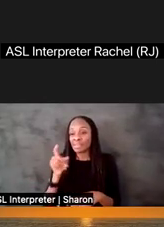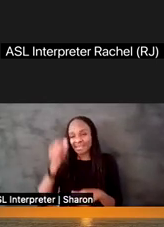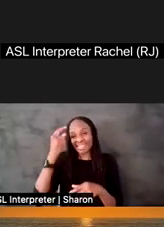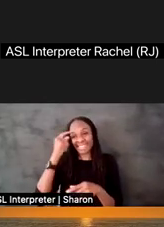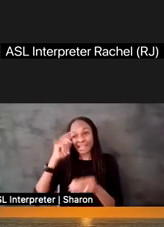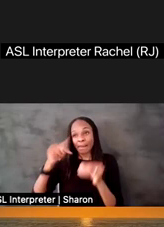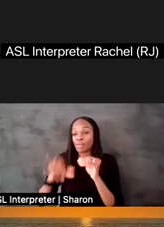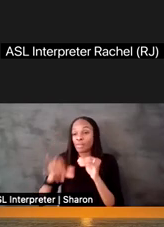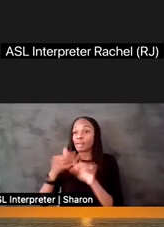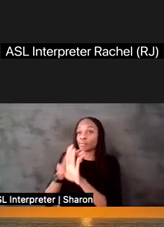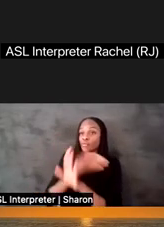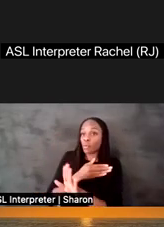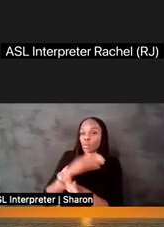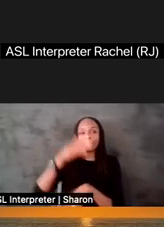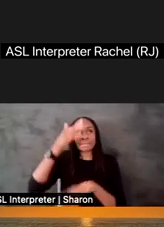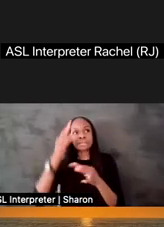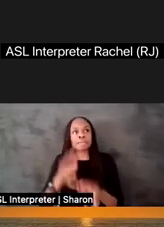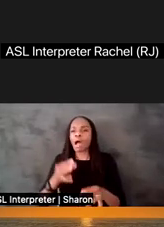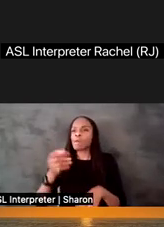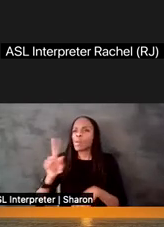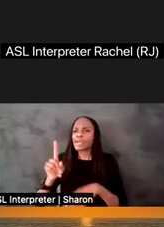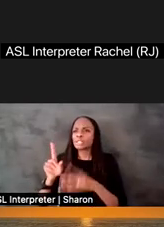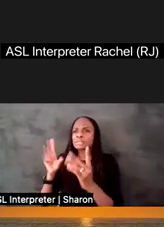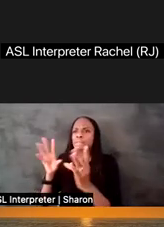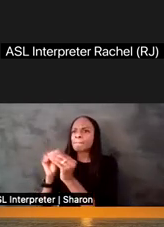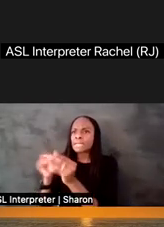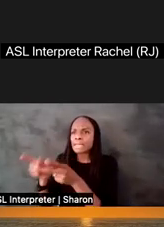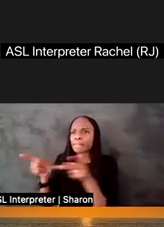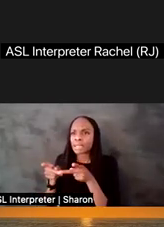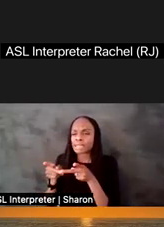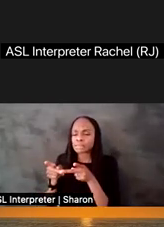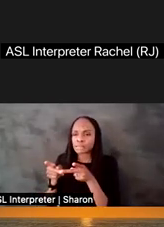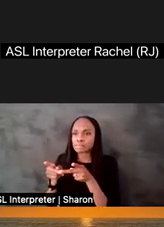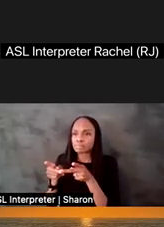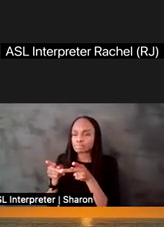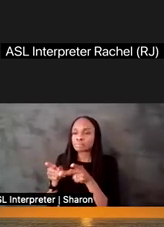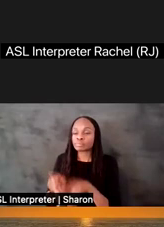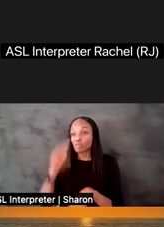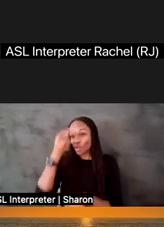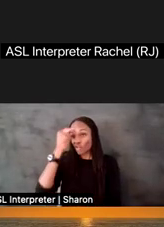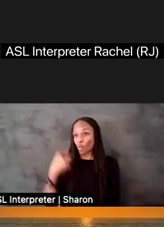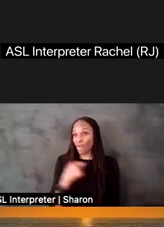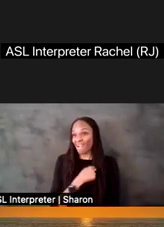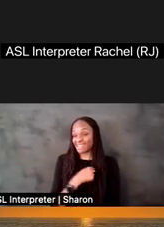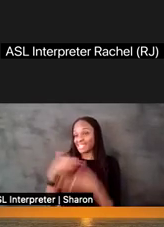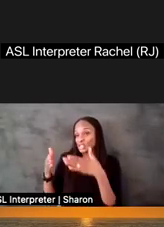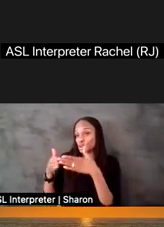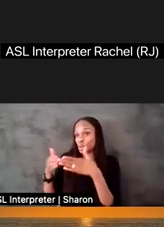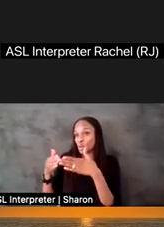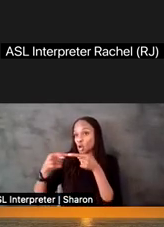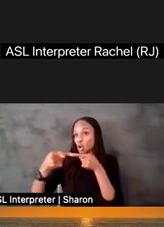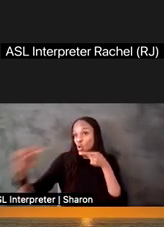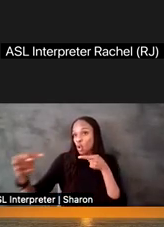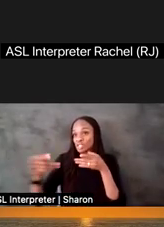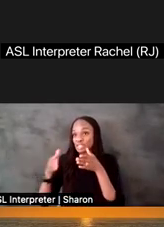and decide on where those meeting places would be. For us, it's the corner across the street